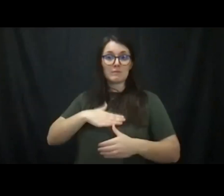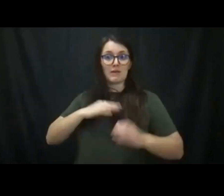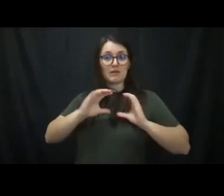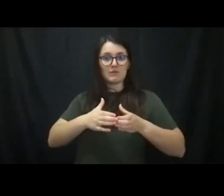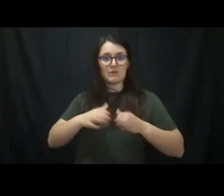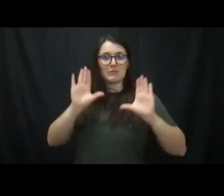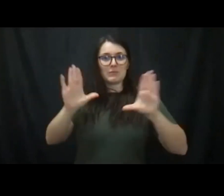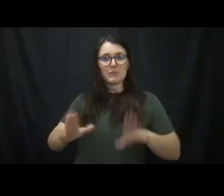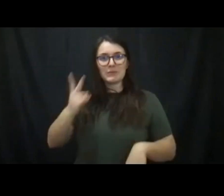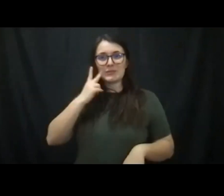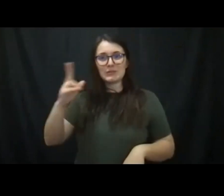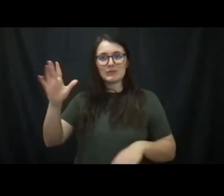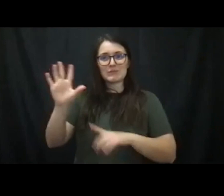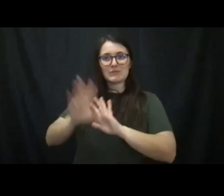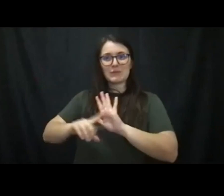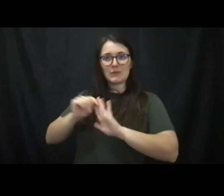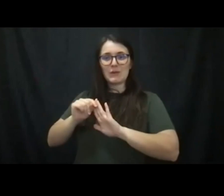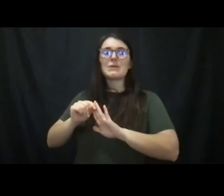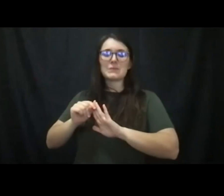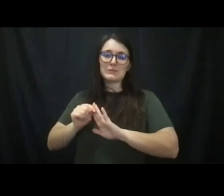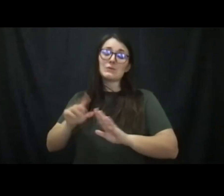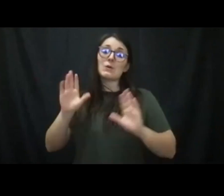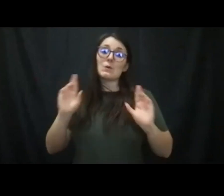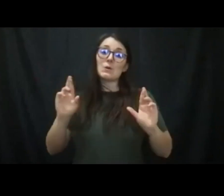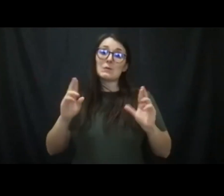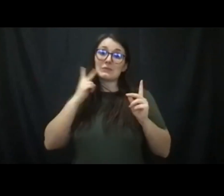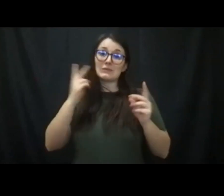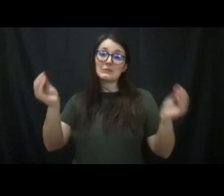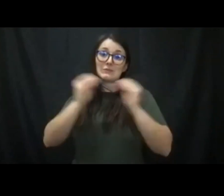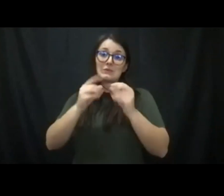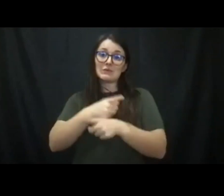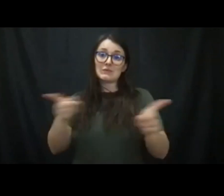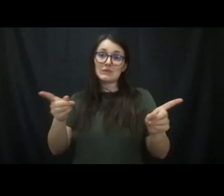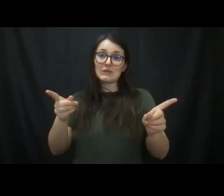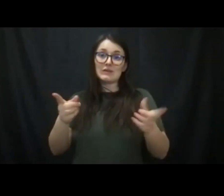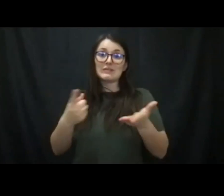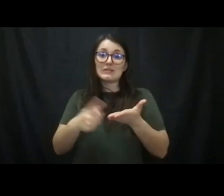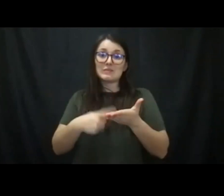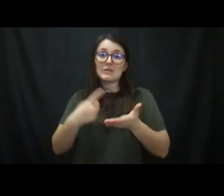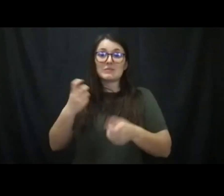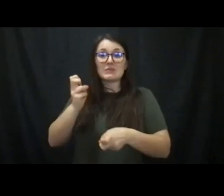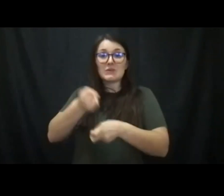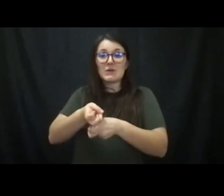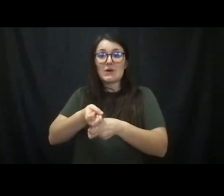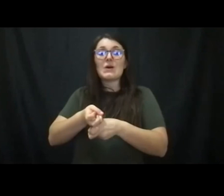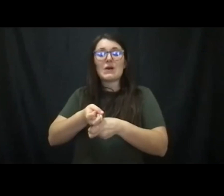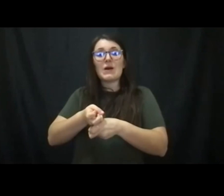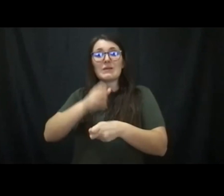for participating. I hope I get to see more of you there, because it's always a small torture not to be able to hear all your questions.